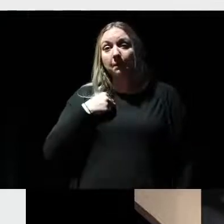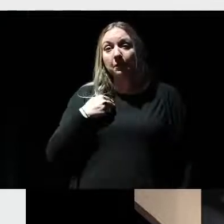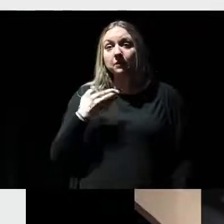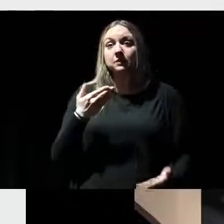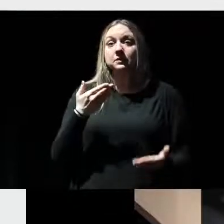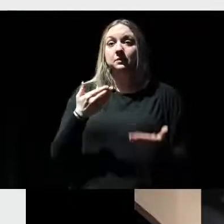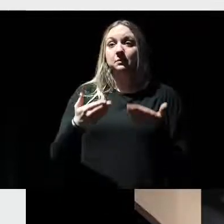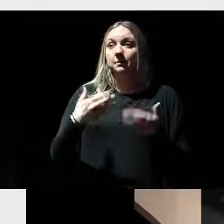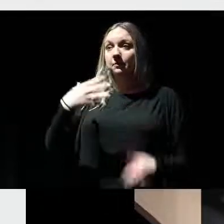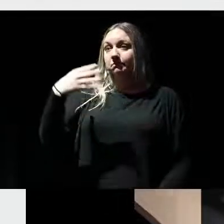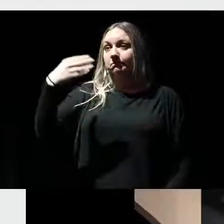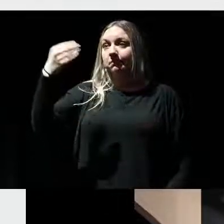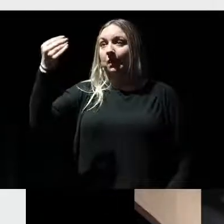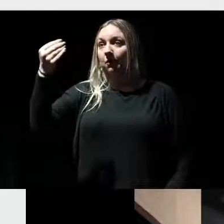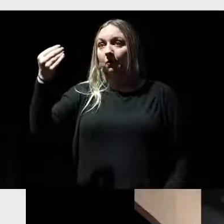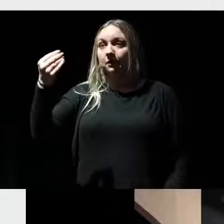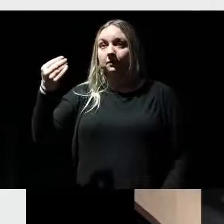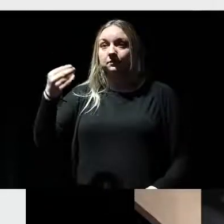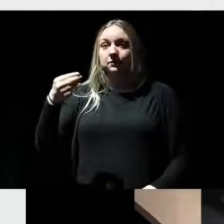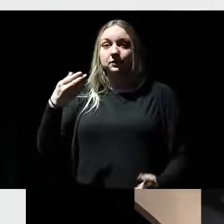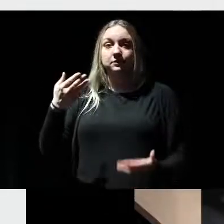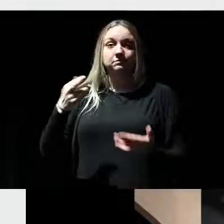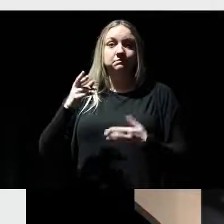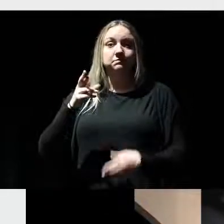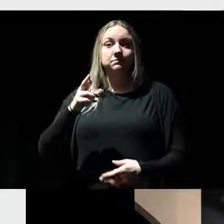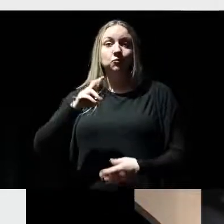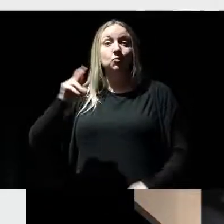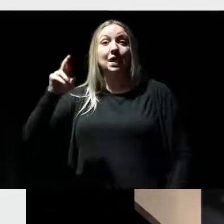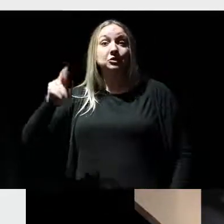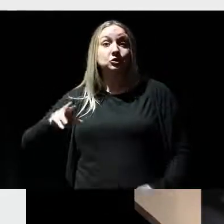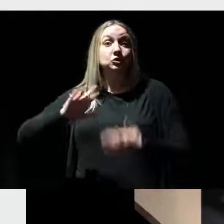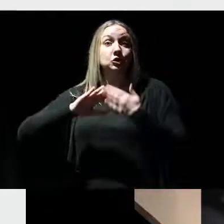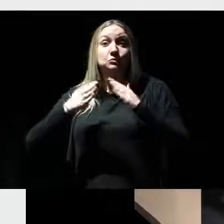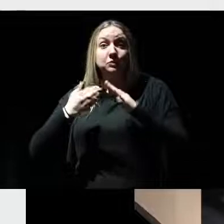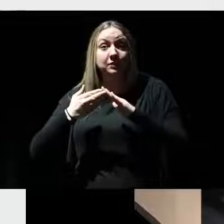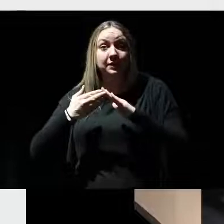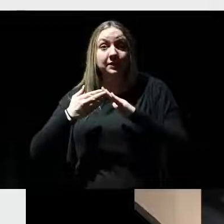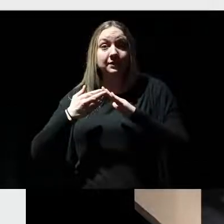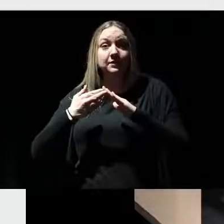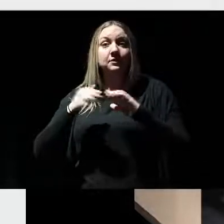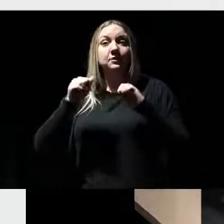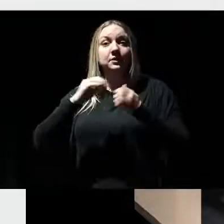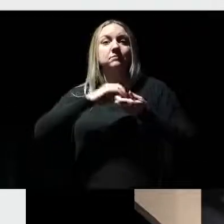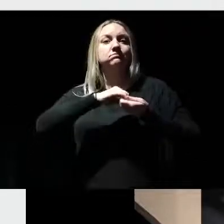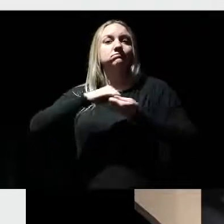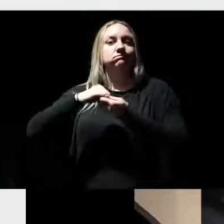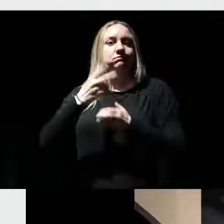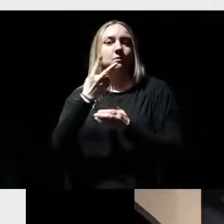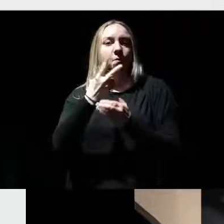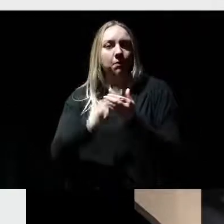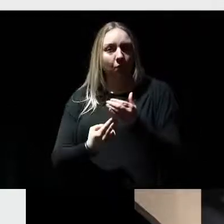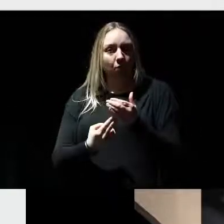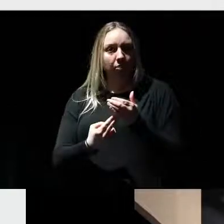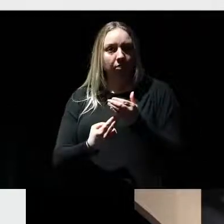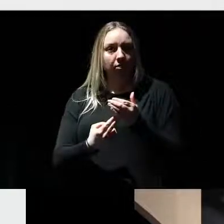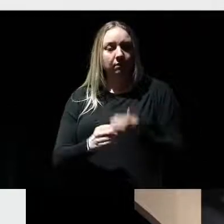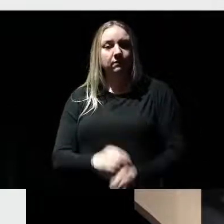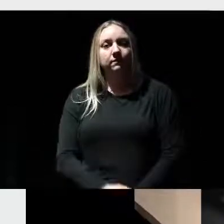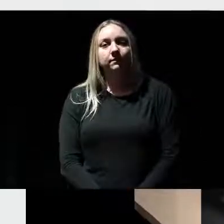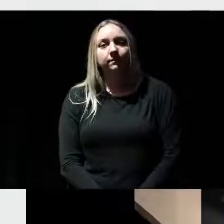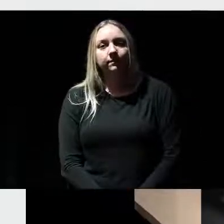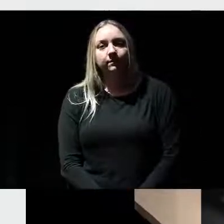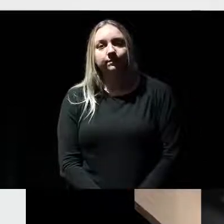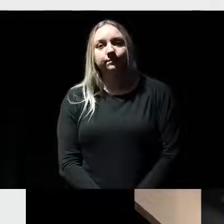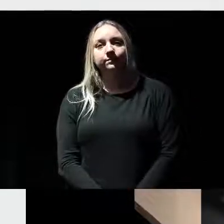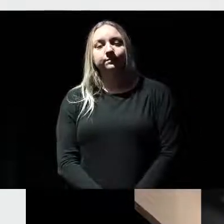RIT and the larger Rochester and Upper New York region. But this